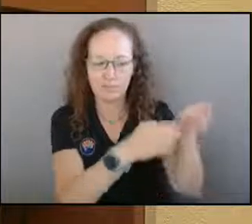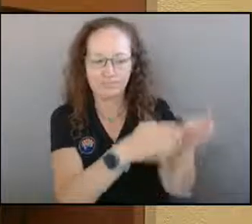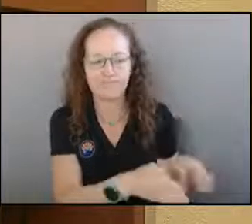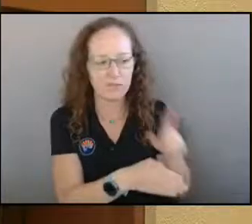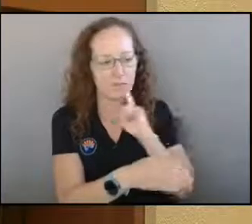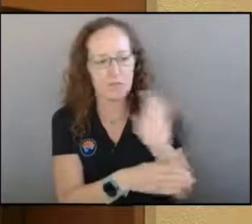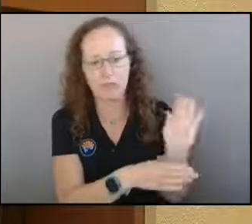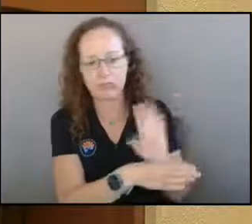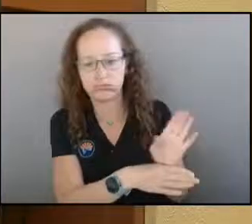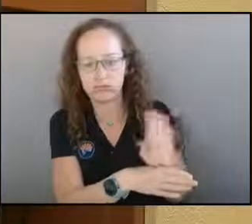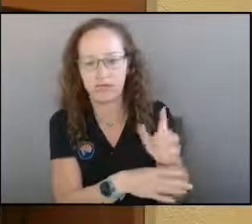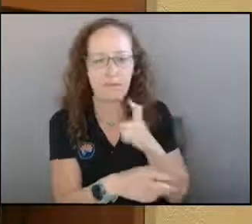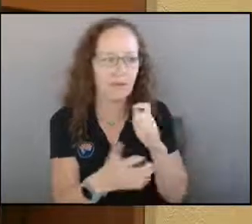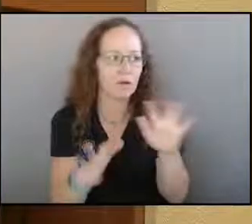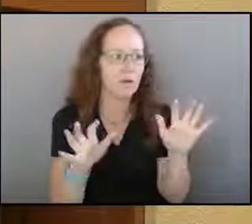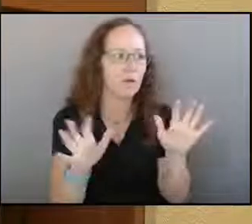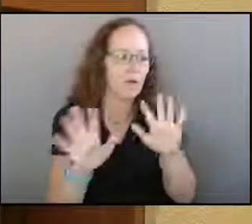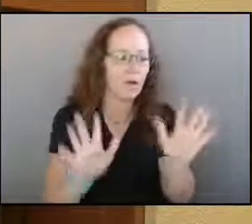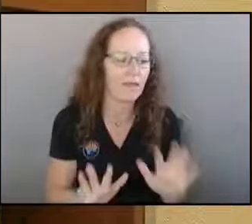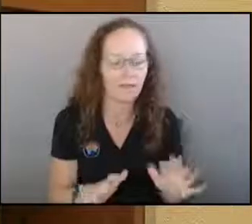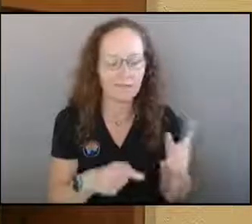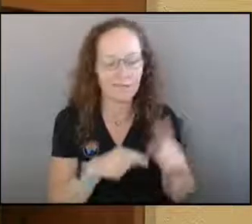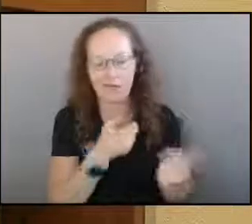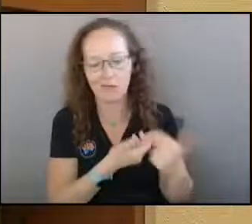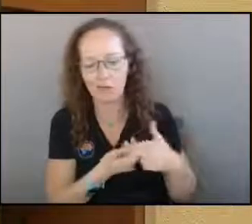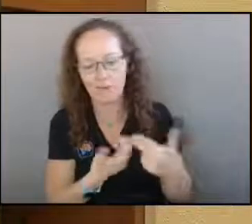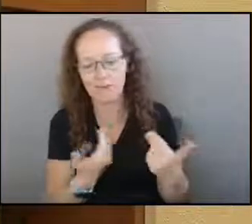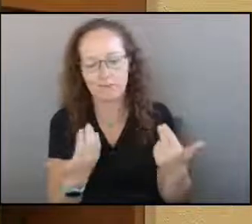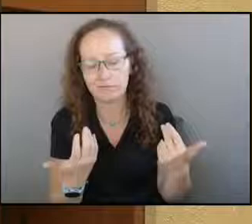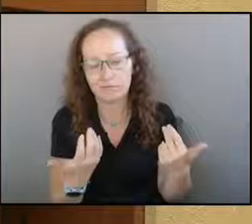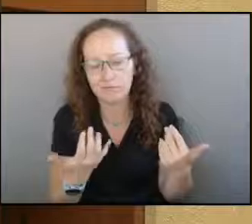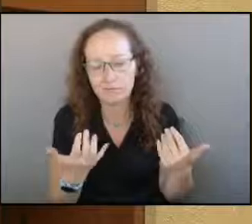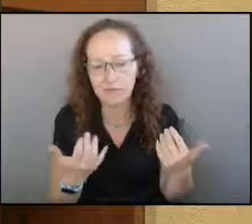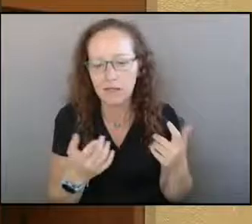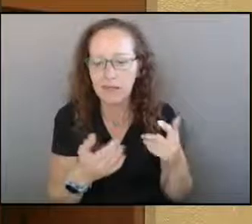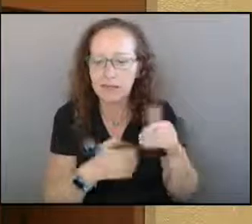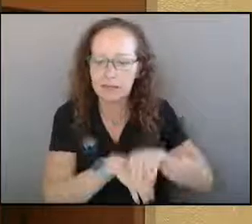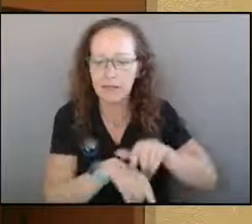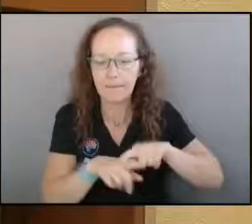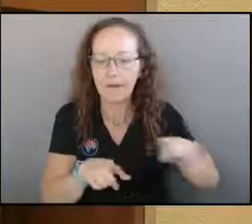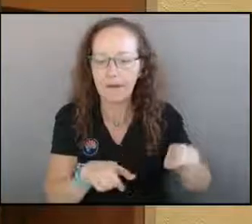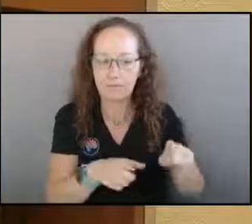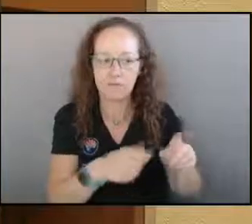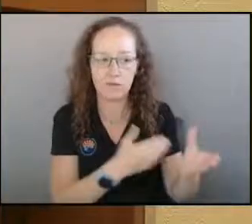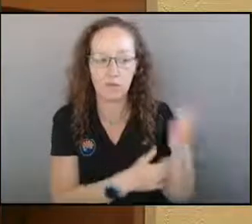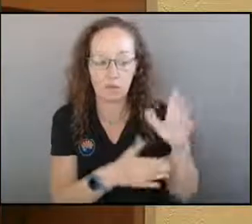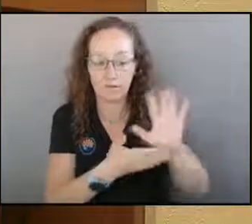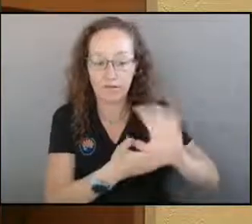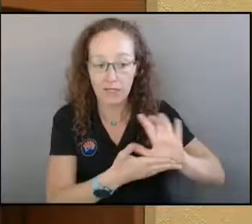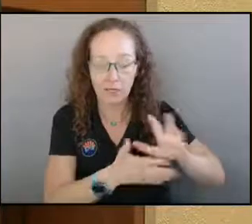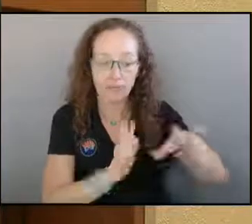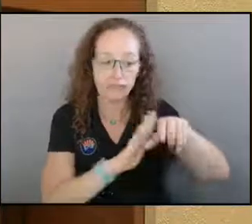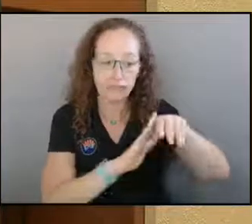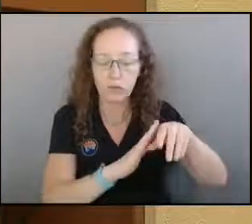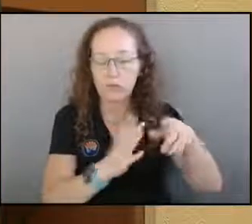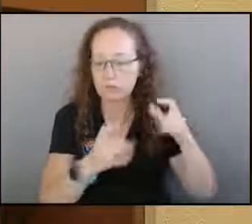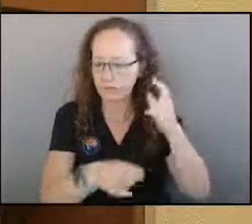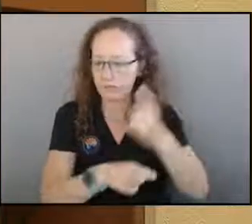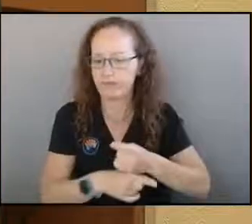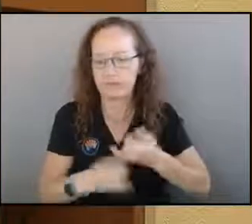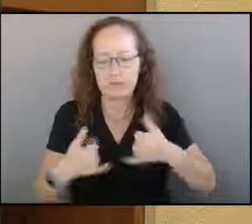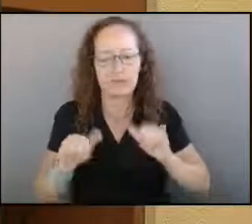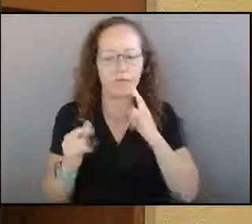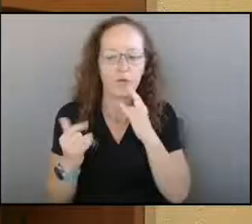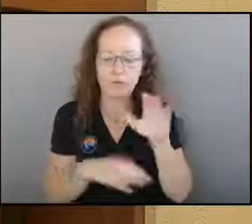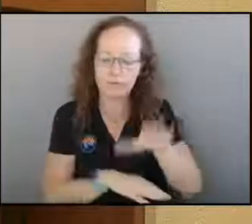what you see on the video that was recorded this afternoon remains accurate this evening. And with that, we're going to turn it over to